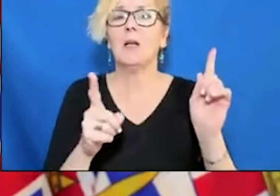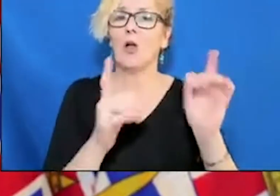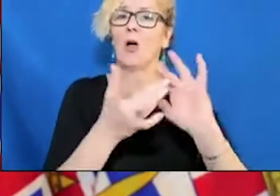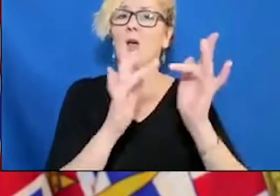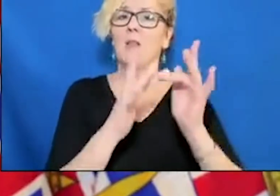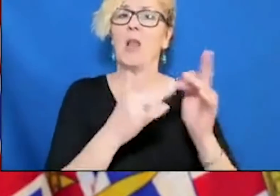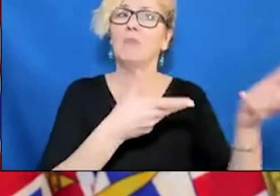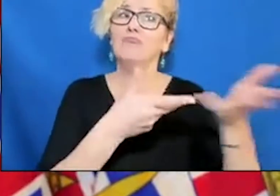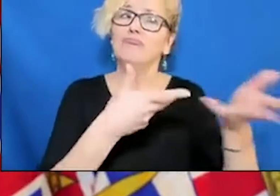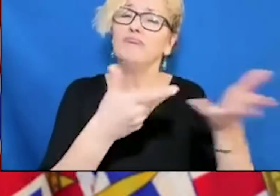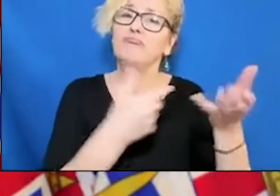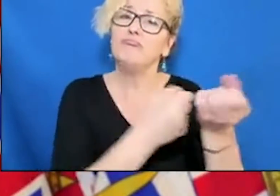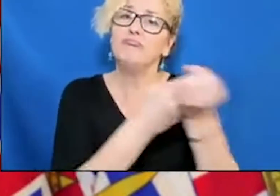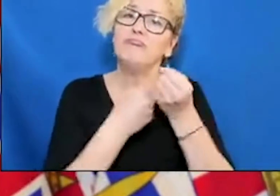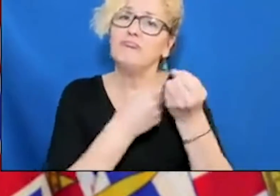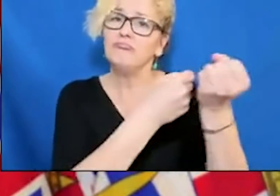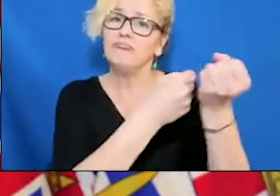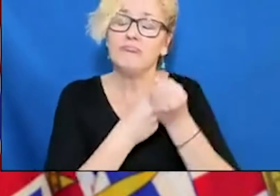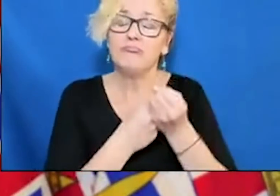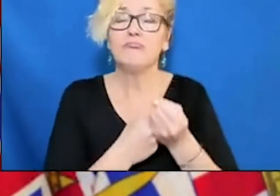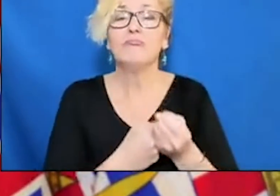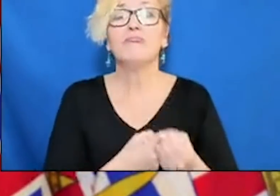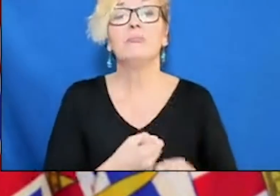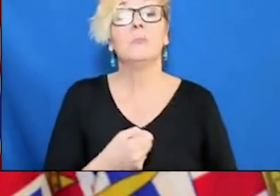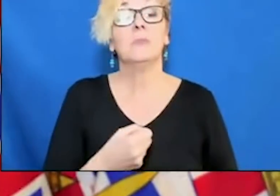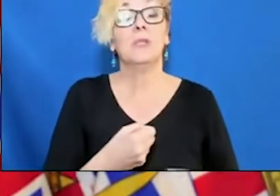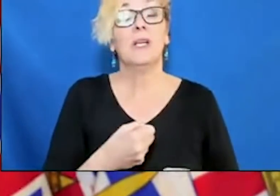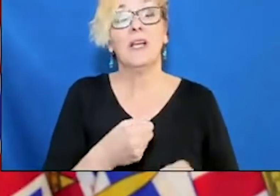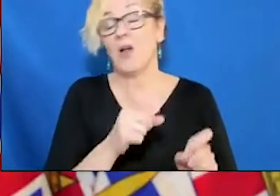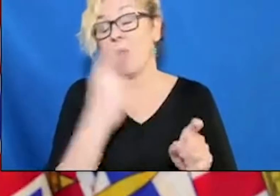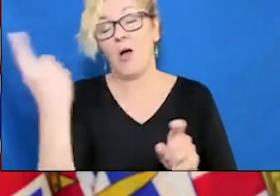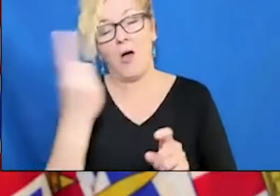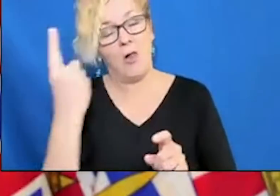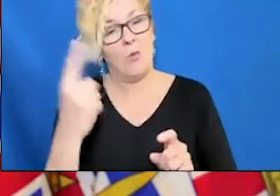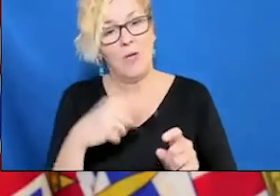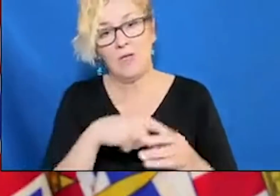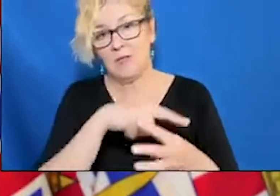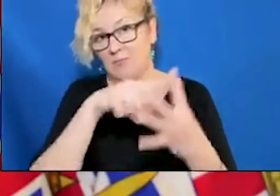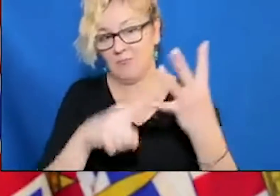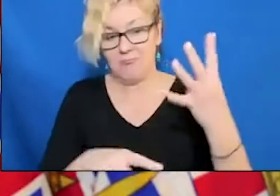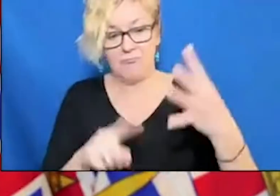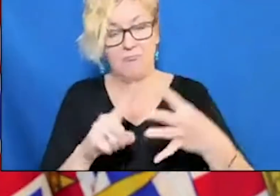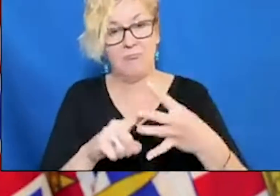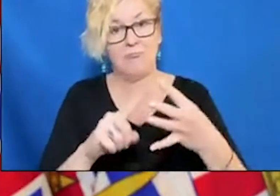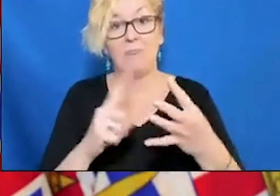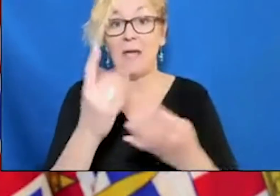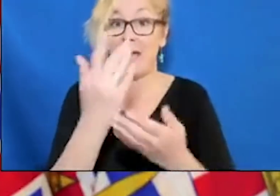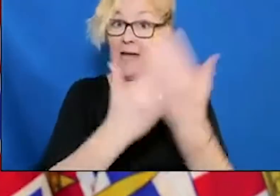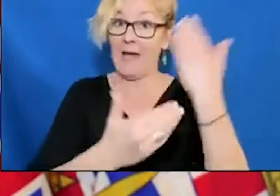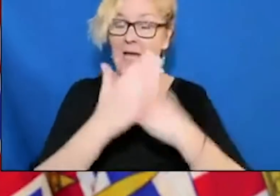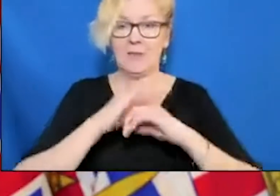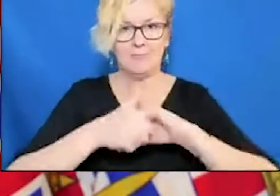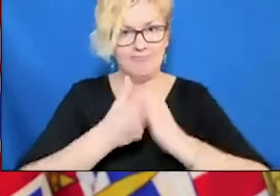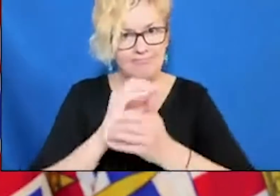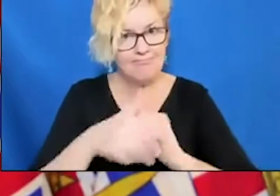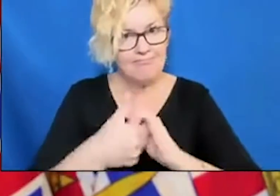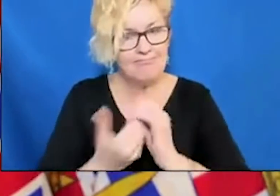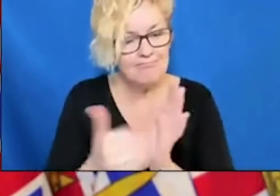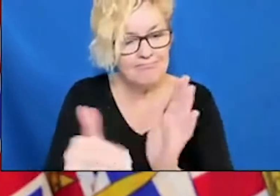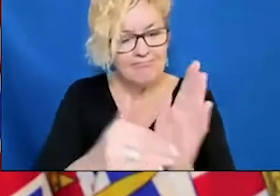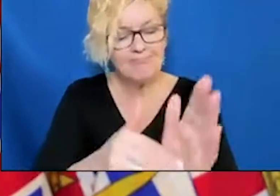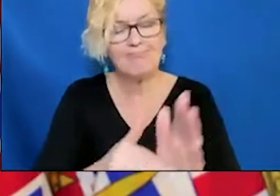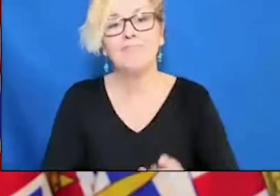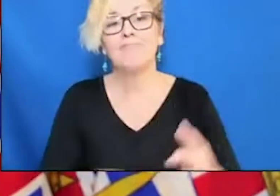wearing masks, keeping a safe distance from others, and always, always staying home if we're not well. The